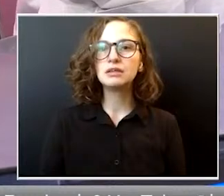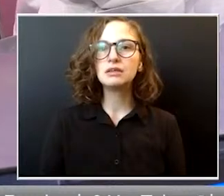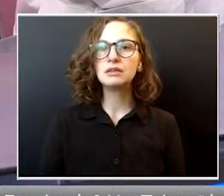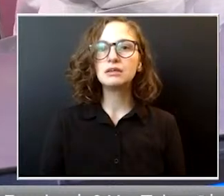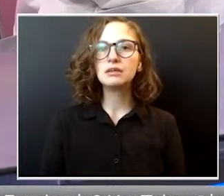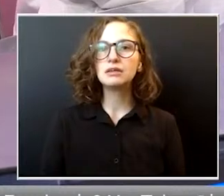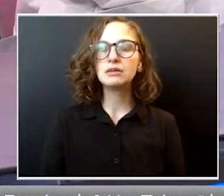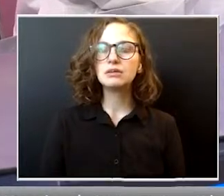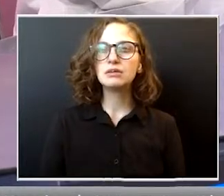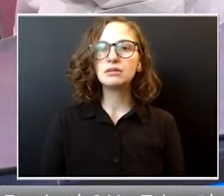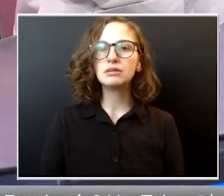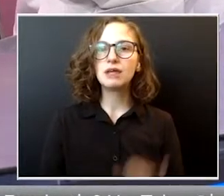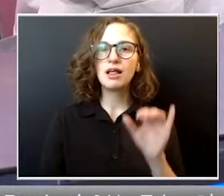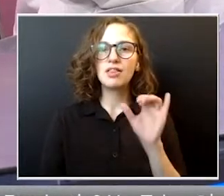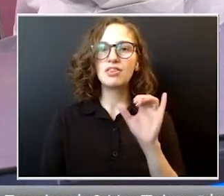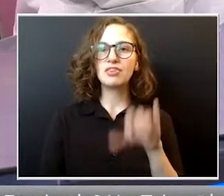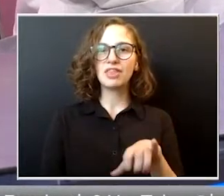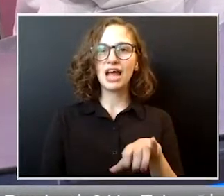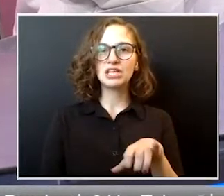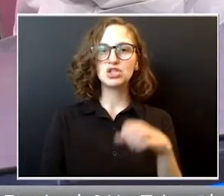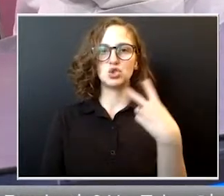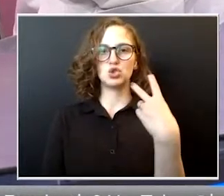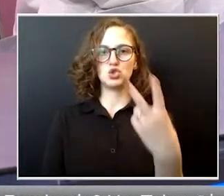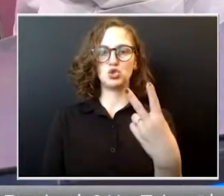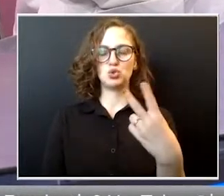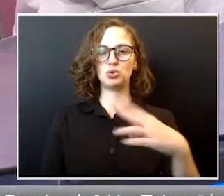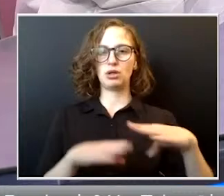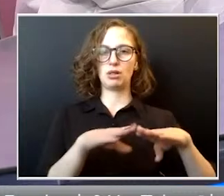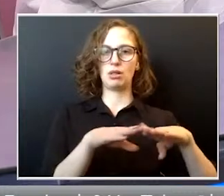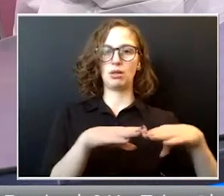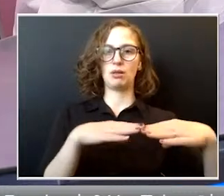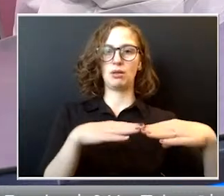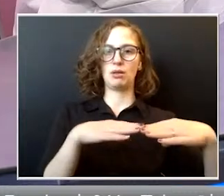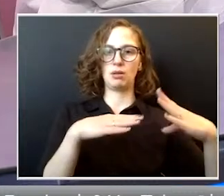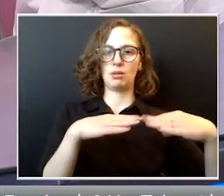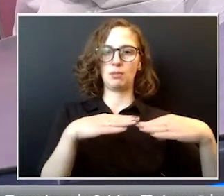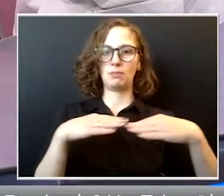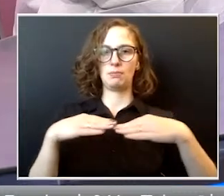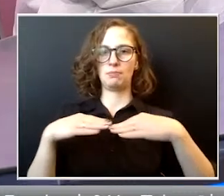would be 2 leaflets, as opposed to, that would be